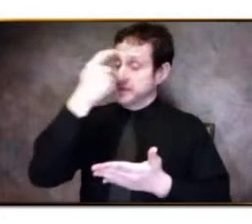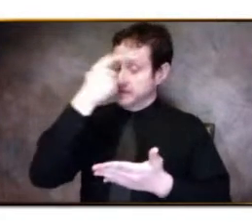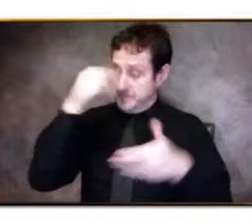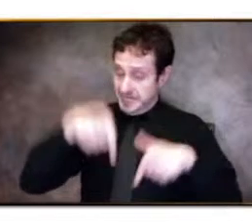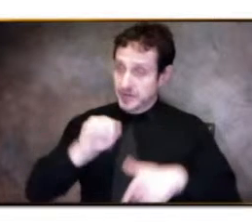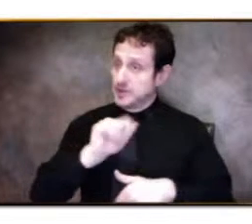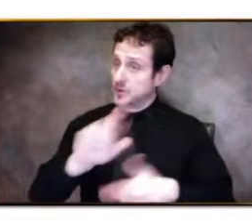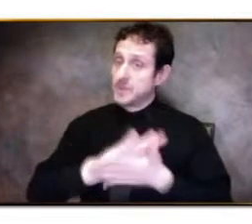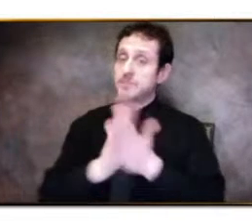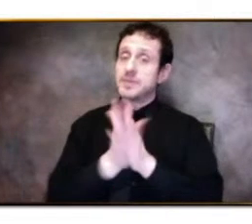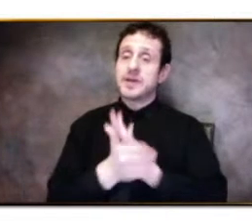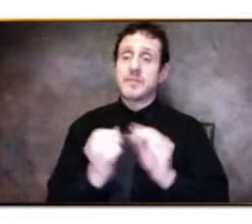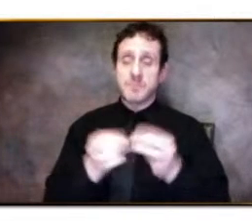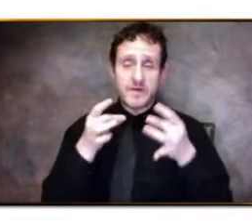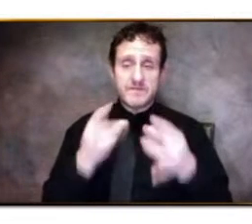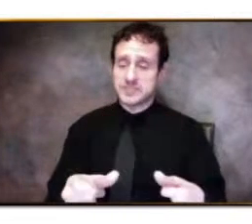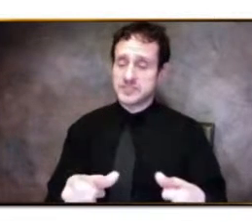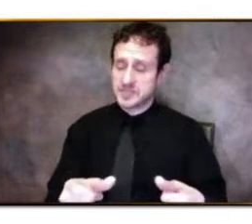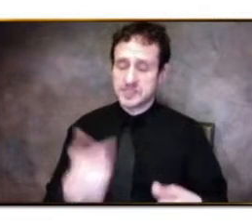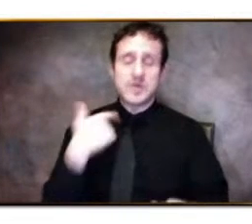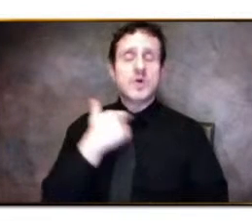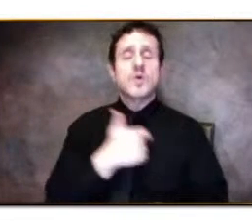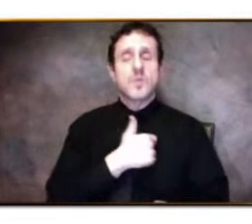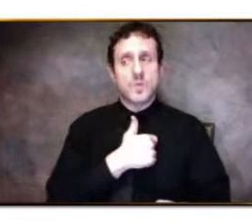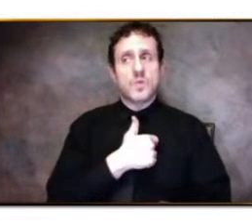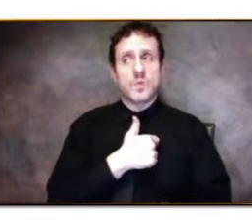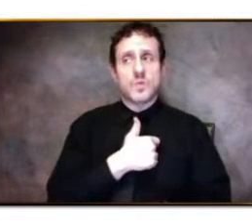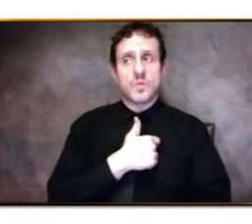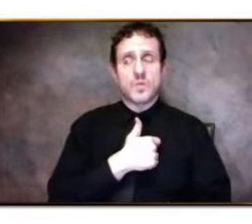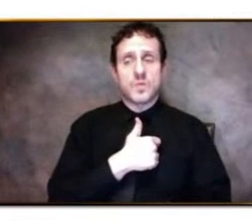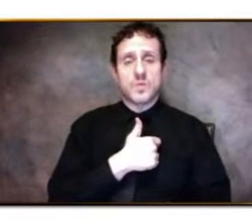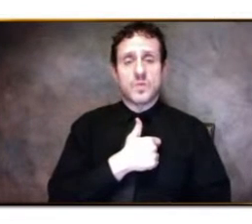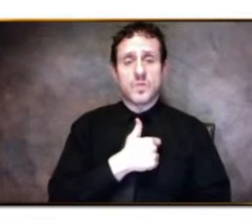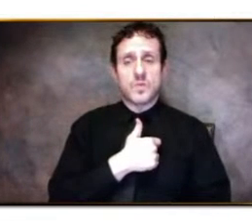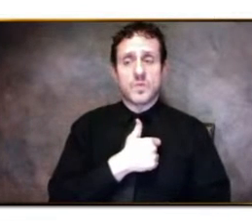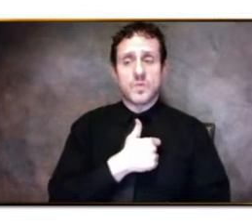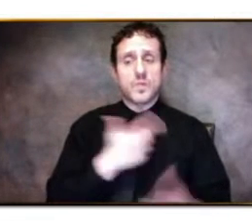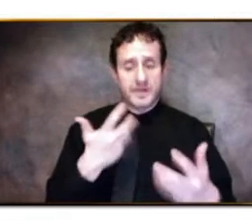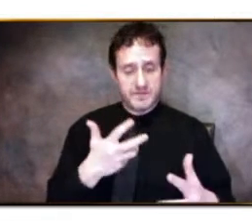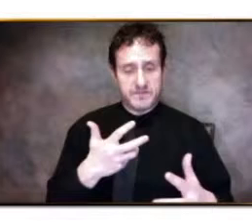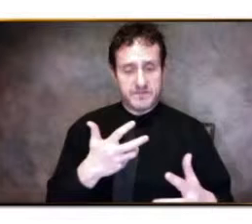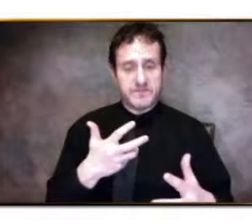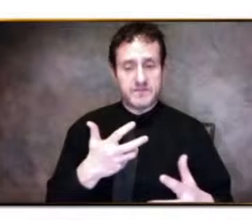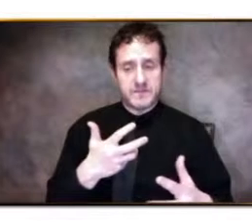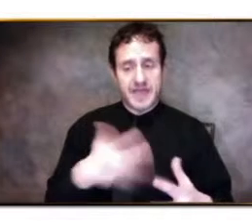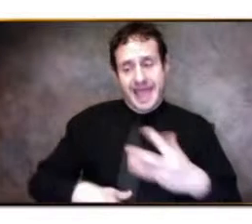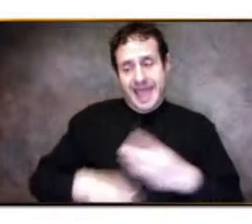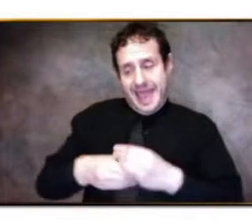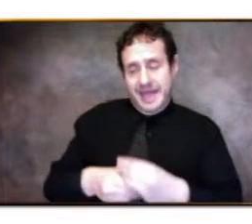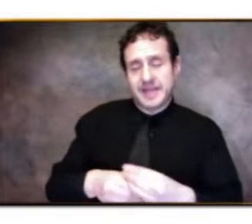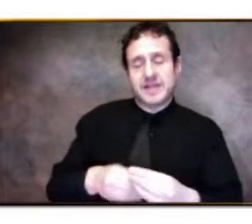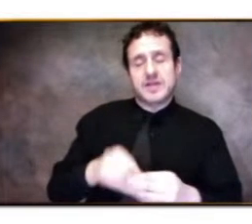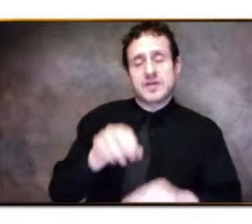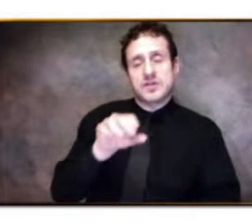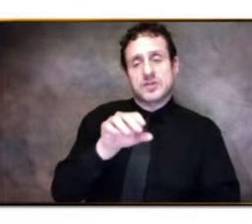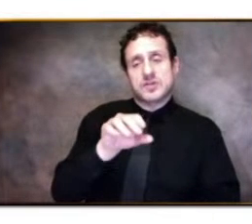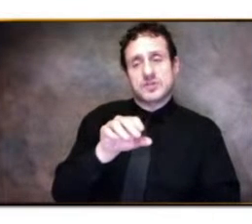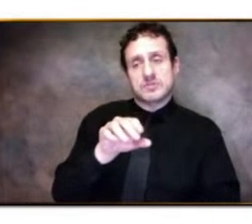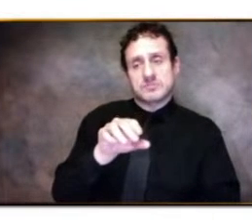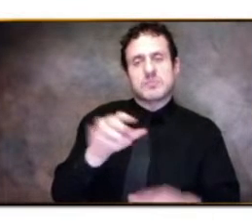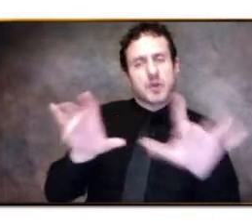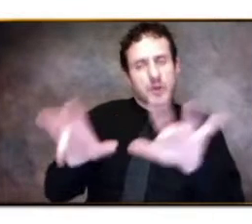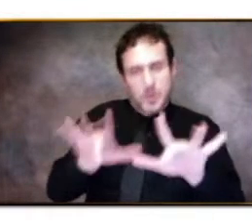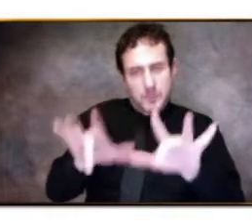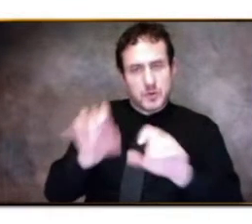becoming governor. We've expanded our software, our ERP system, to cover